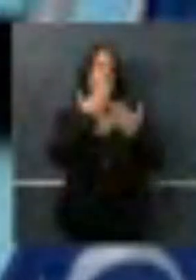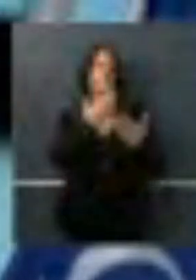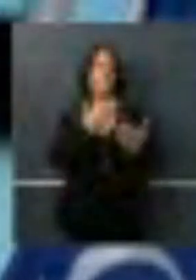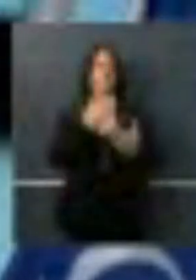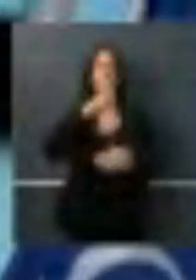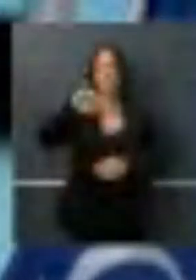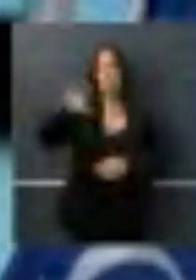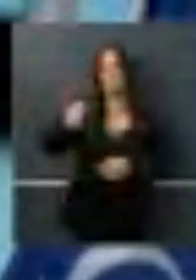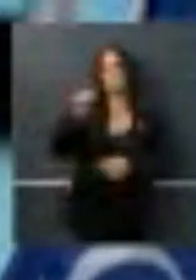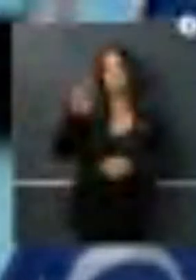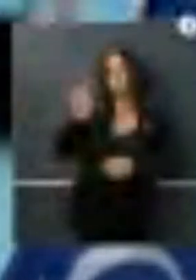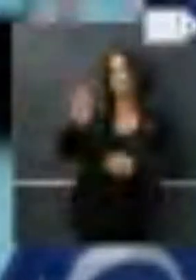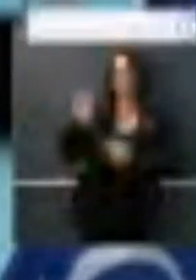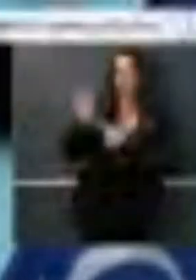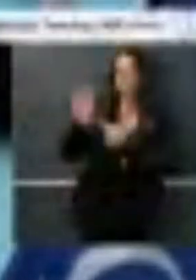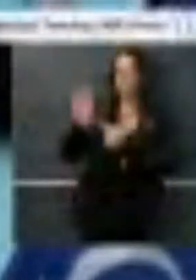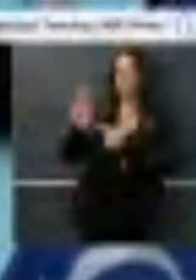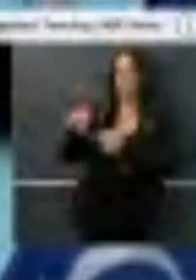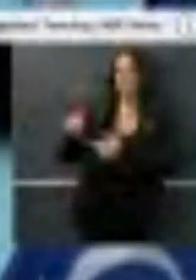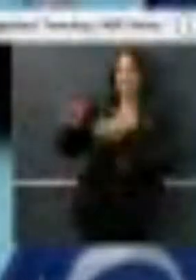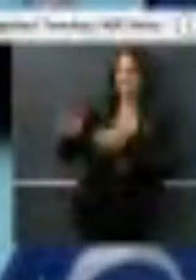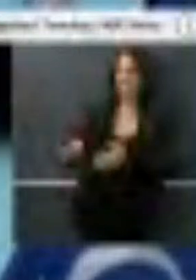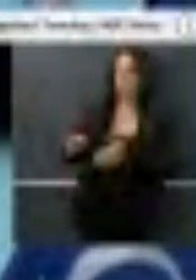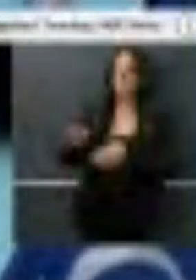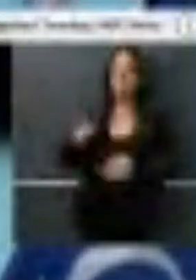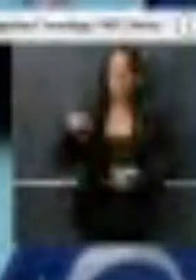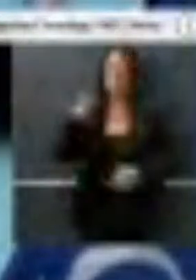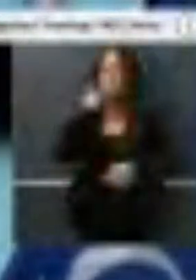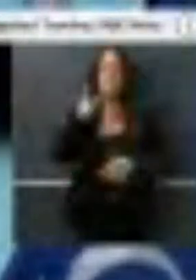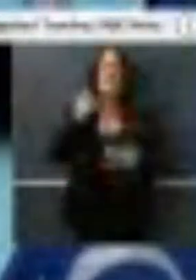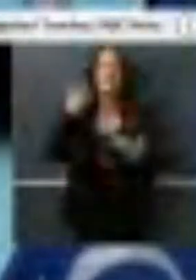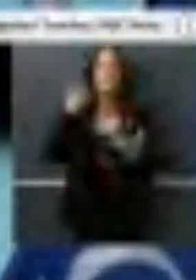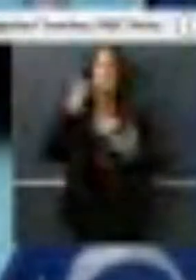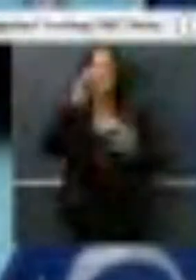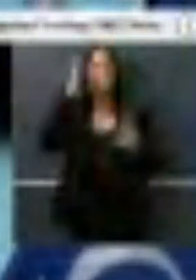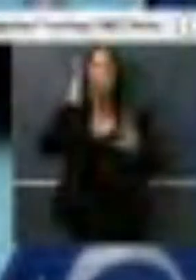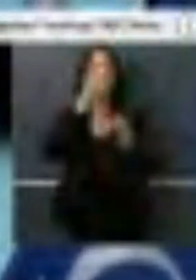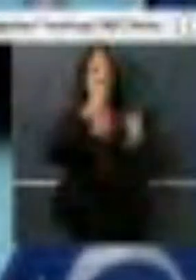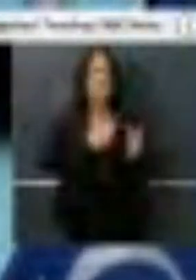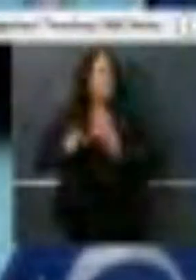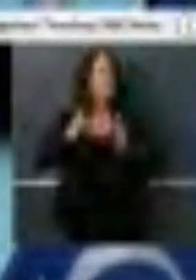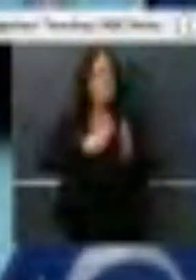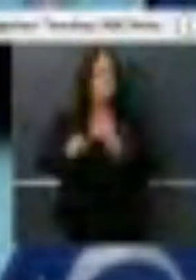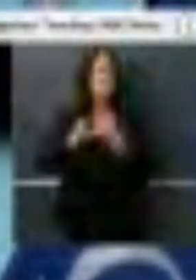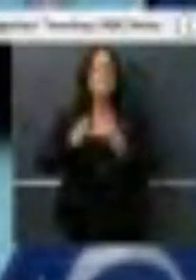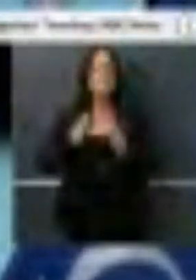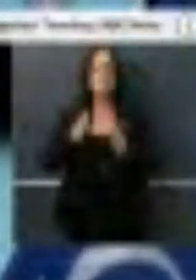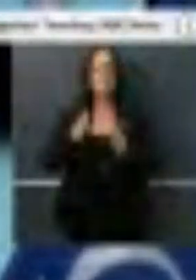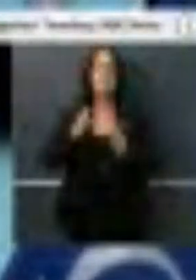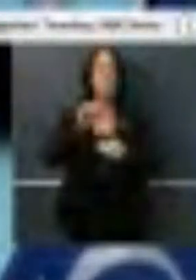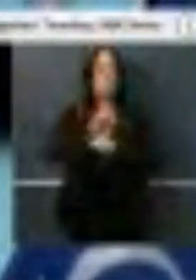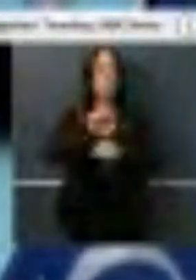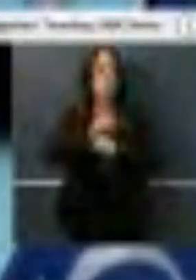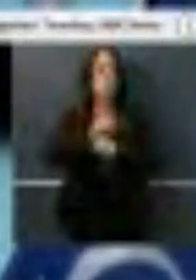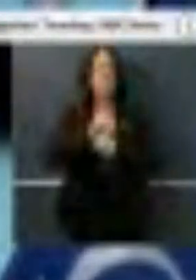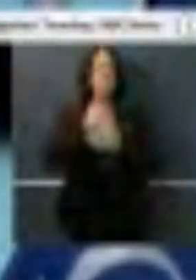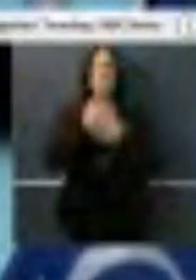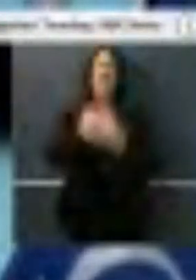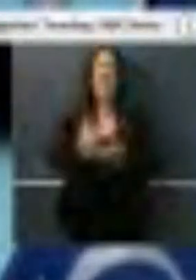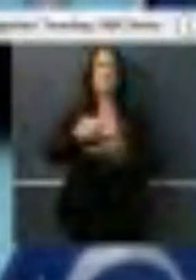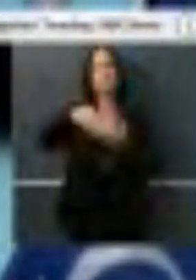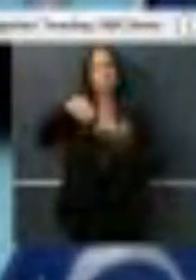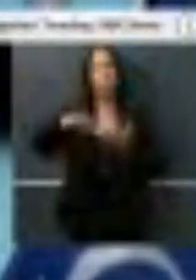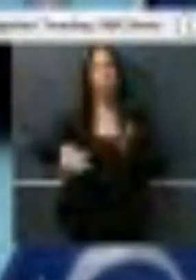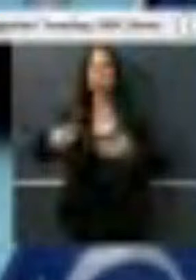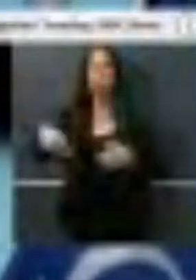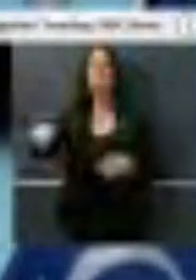organizing this framework, profoundly important to student loan borrowers in the state of California. And I want to just applaud those